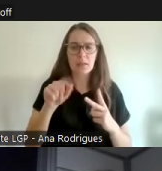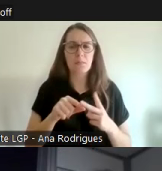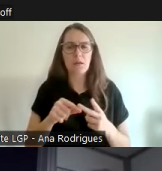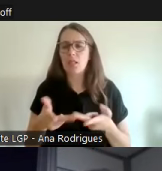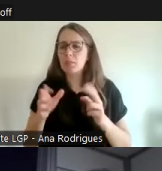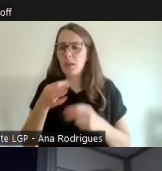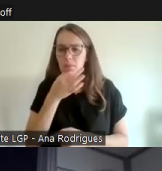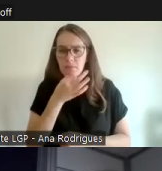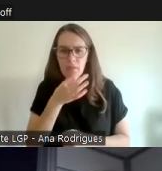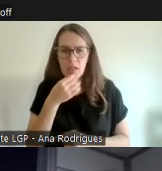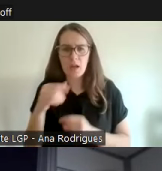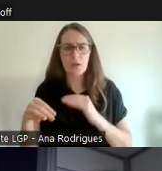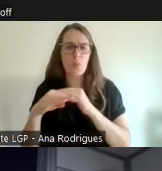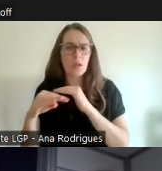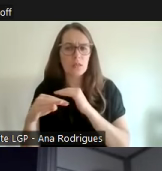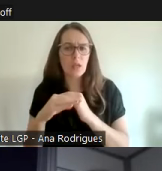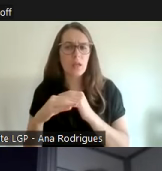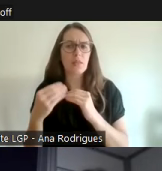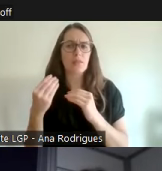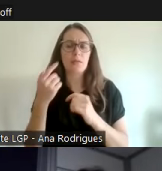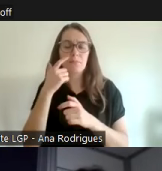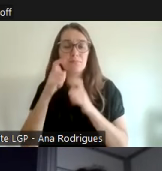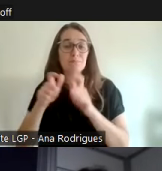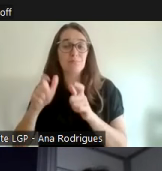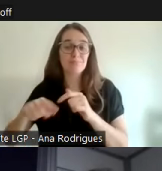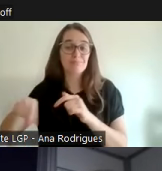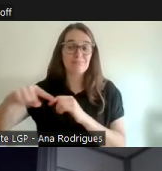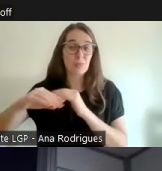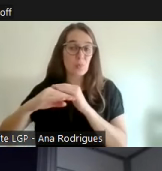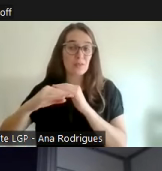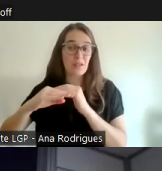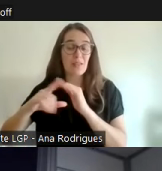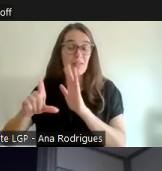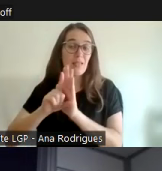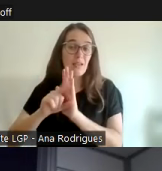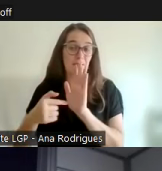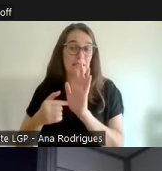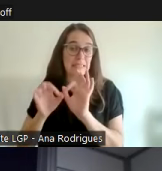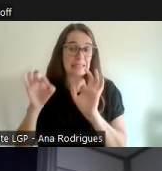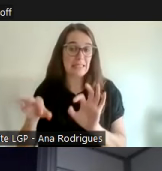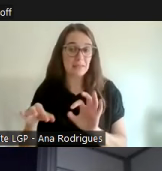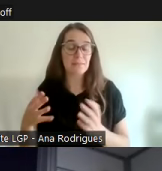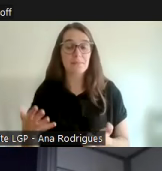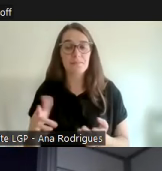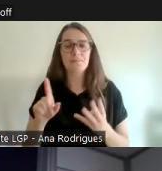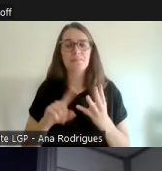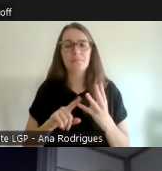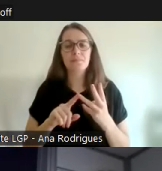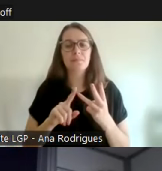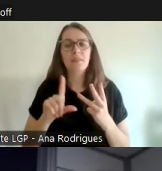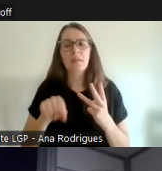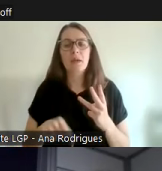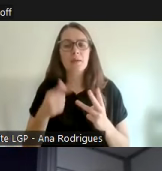speech and equality in terms of equality before the law, and how important